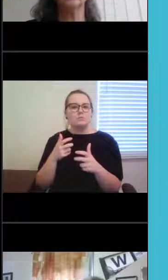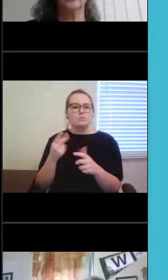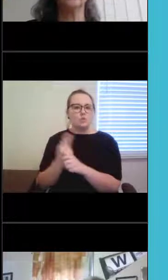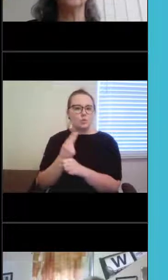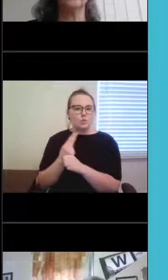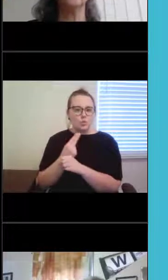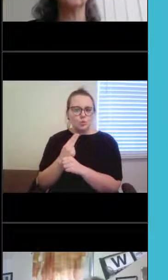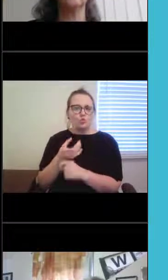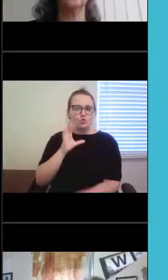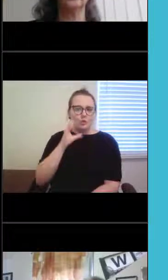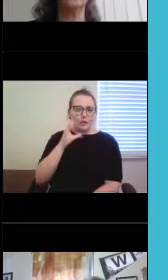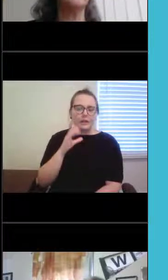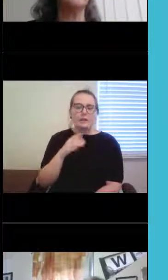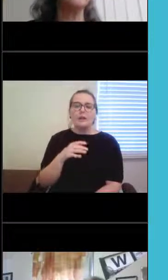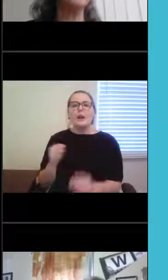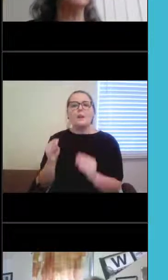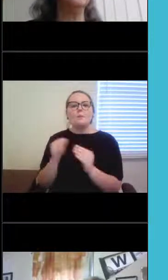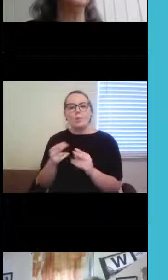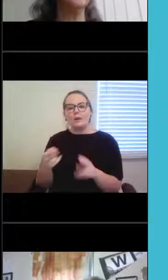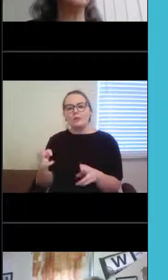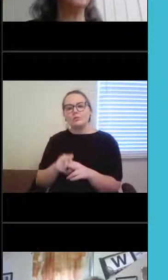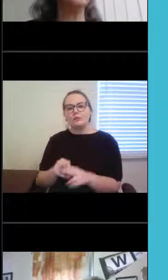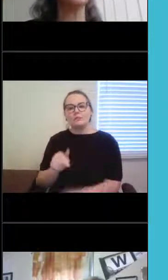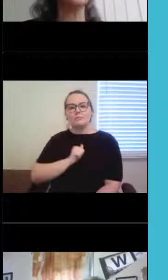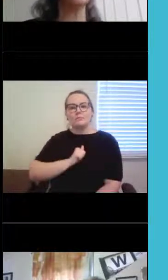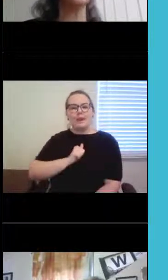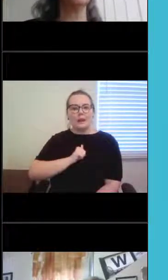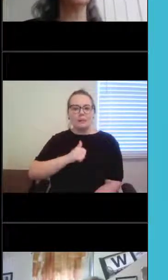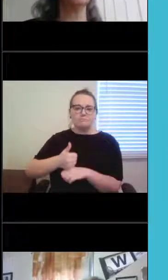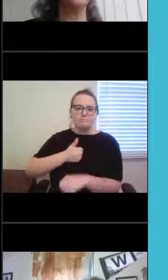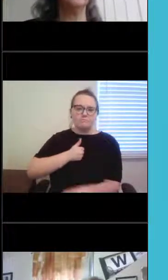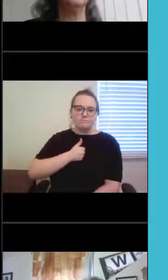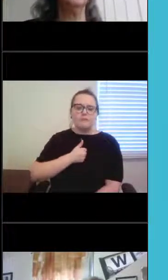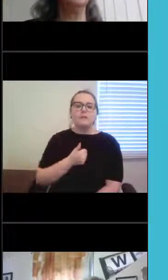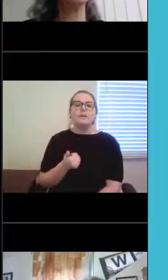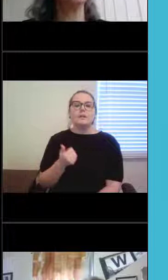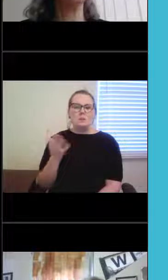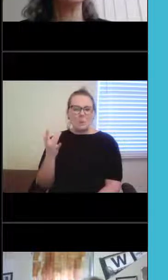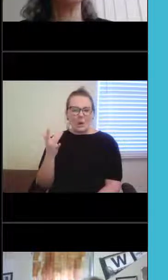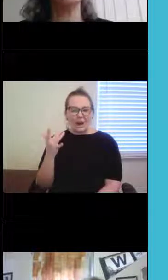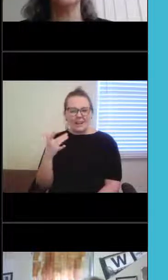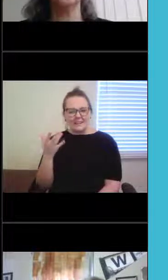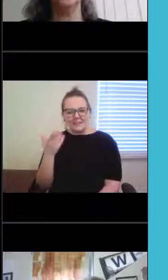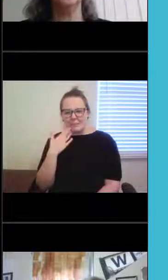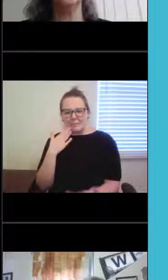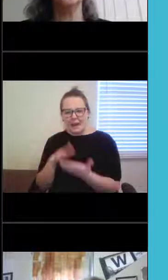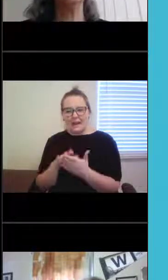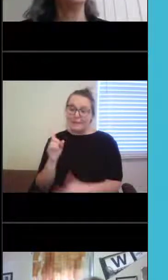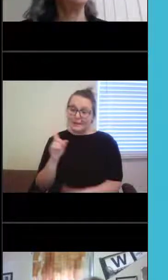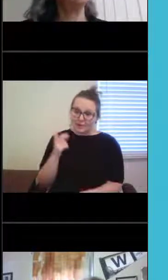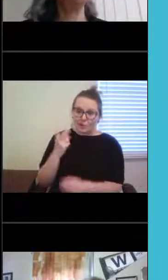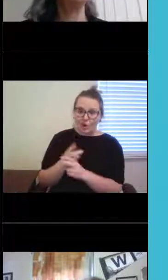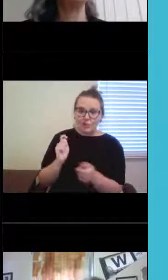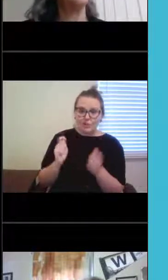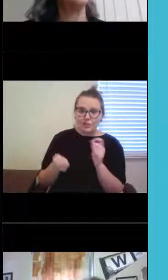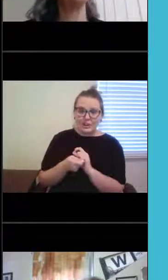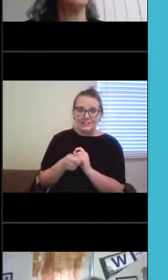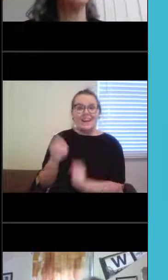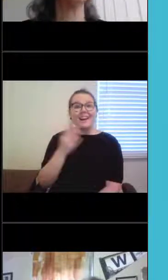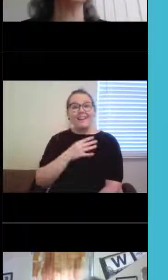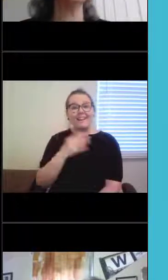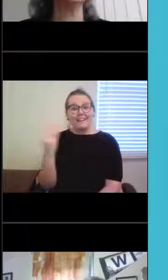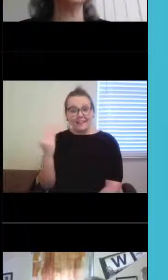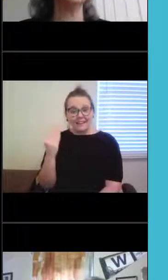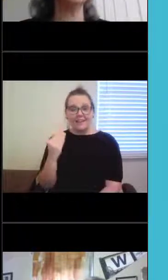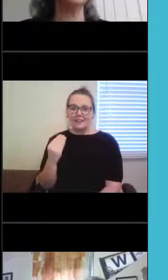increased characterological self-blame. Why is that blaming oneself as a person so bad? Because that's a hard thing to change, and because that's